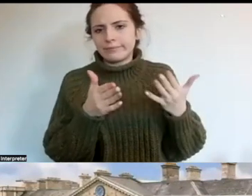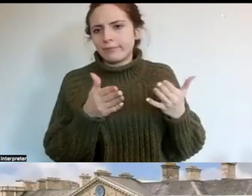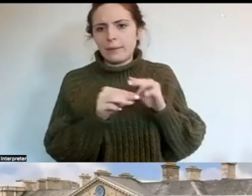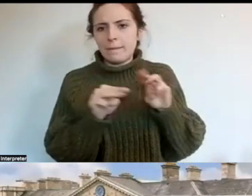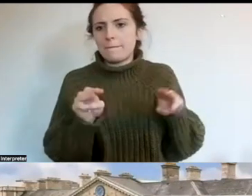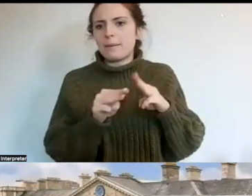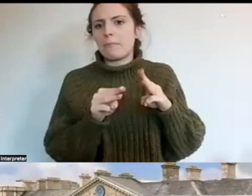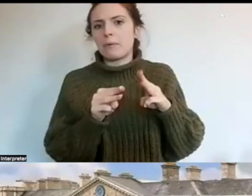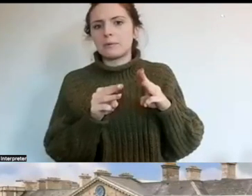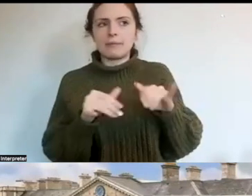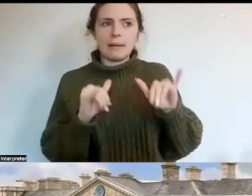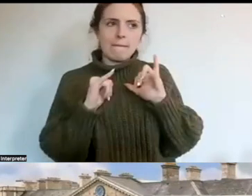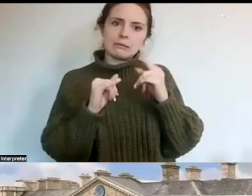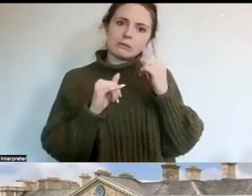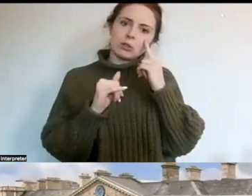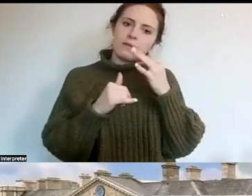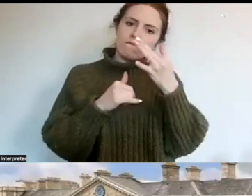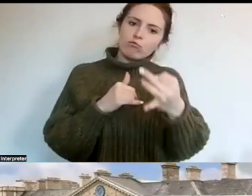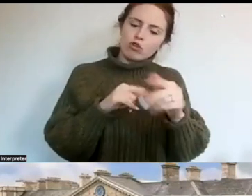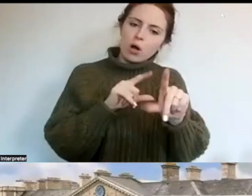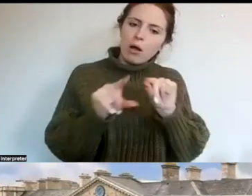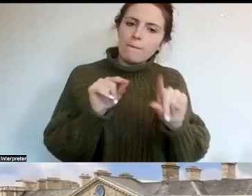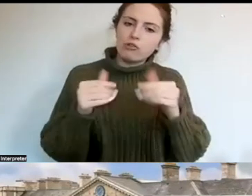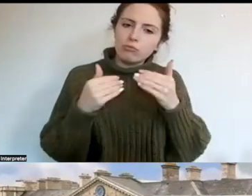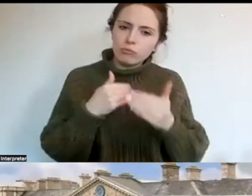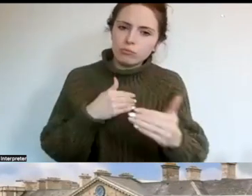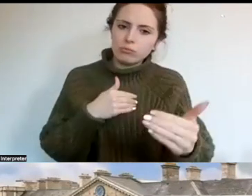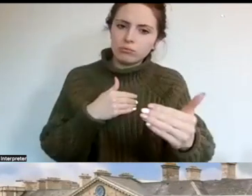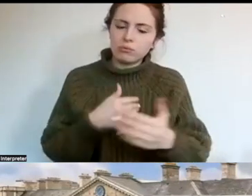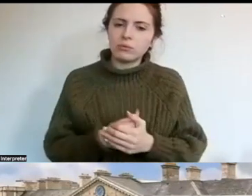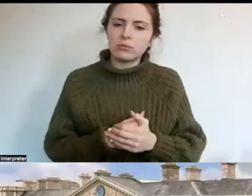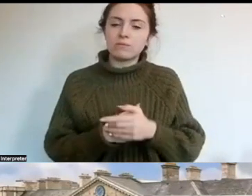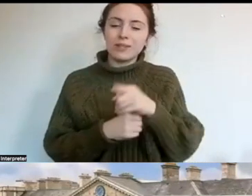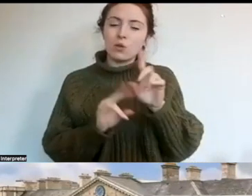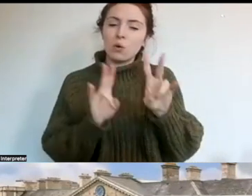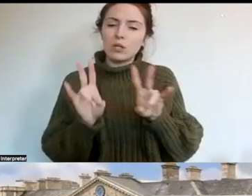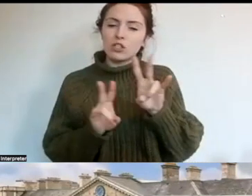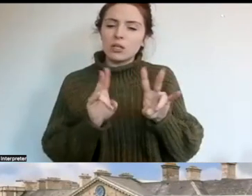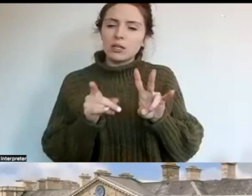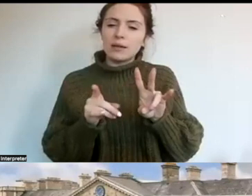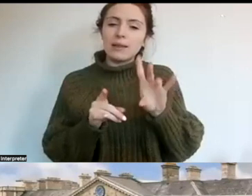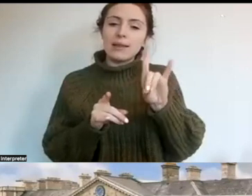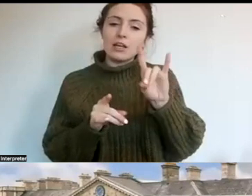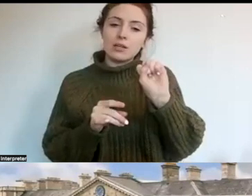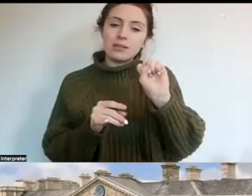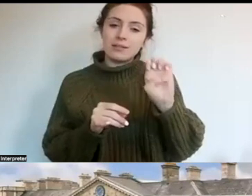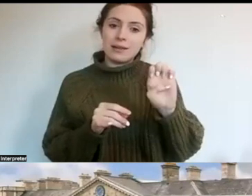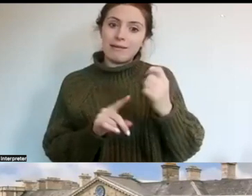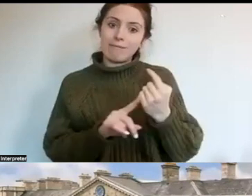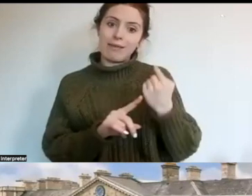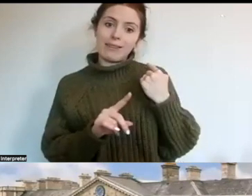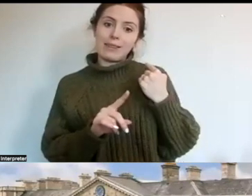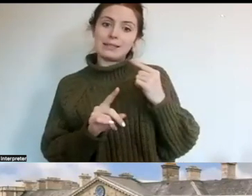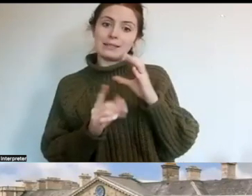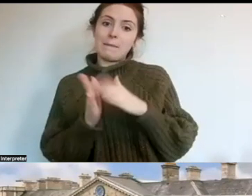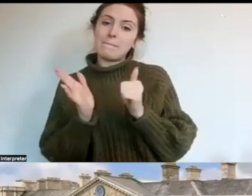their options down the line. And I suppose just in terms of the question, Rosalind, you know, the HSE's last corporate plan, they have committed like